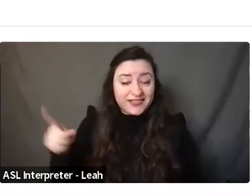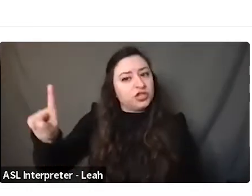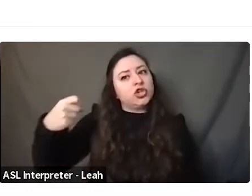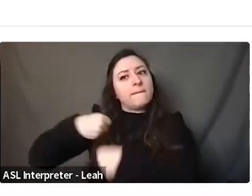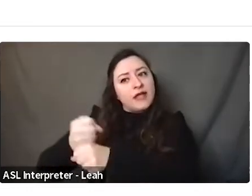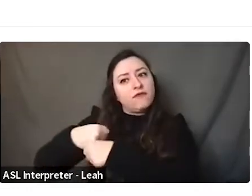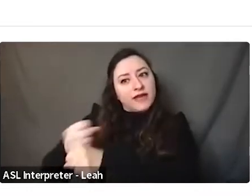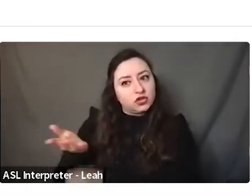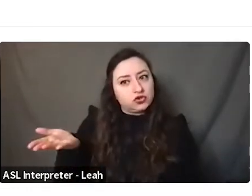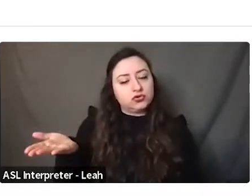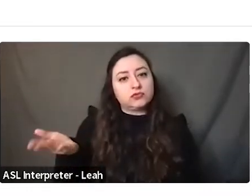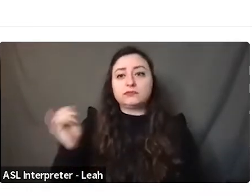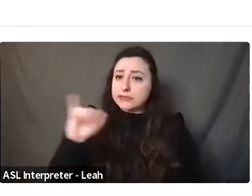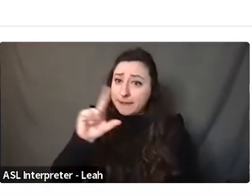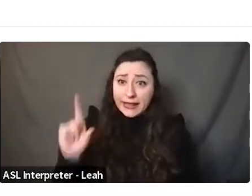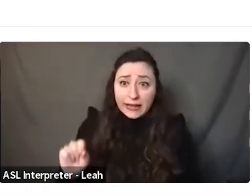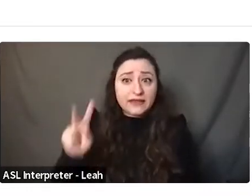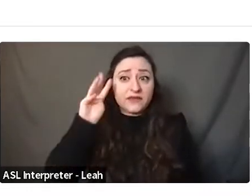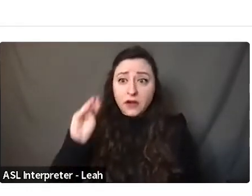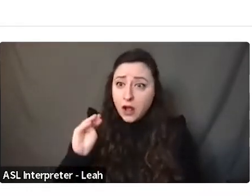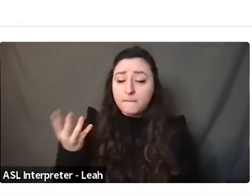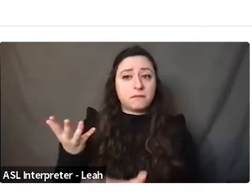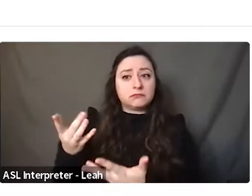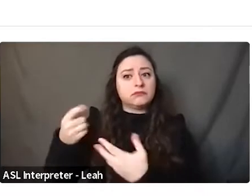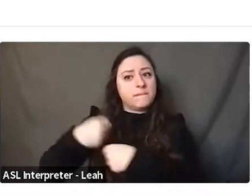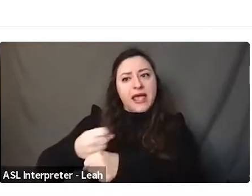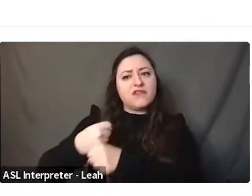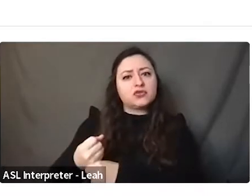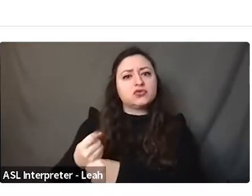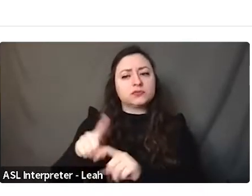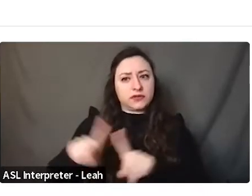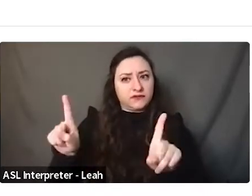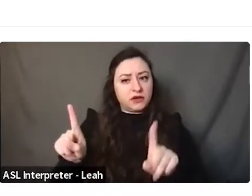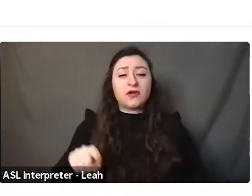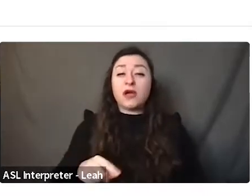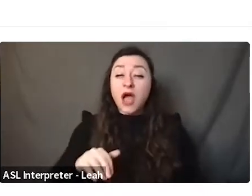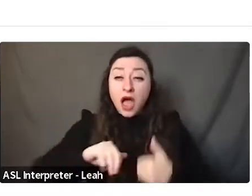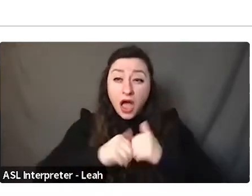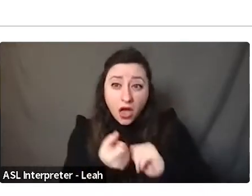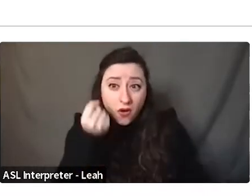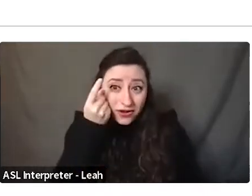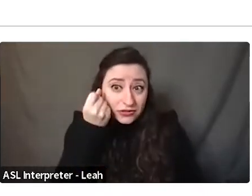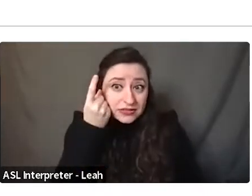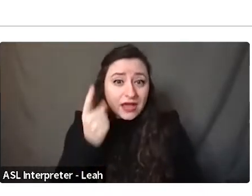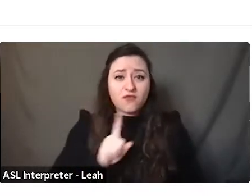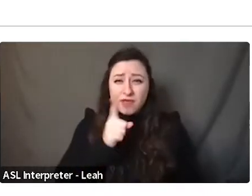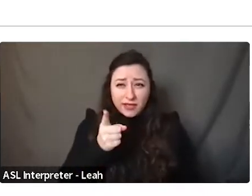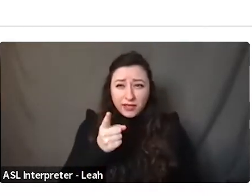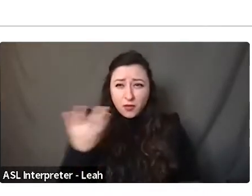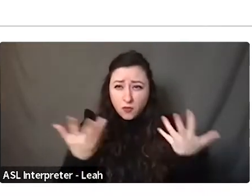hub, as is Italy and Vietnam and so on for the other countries. To really understand where this goes, we have to